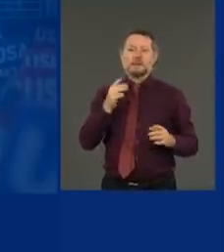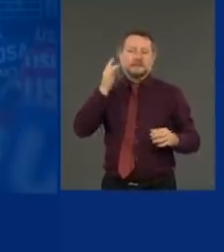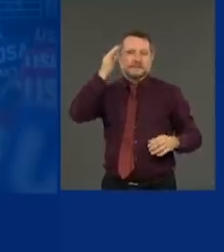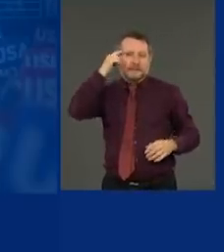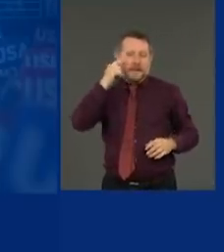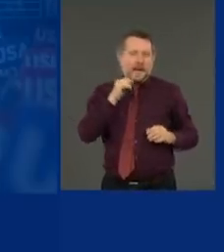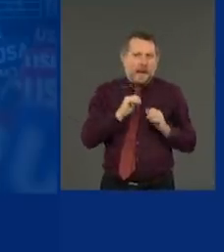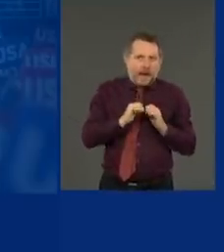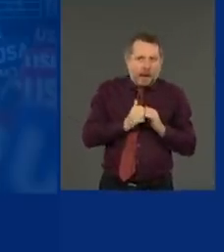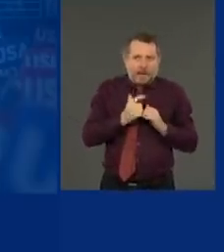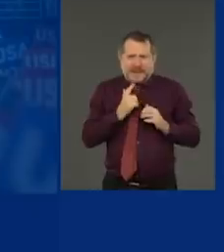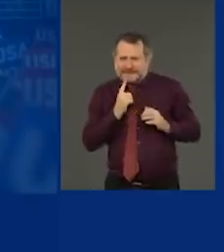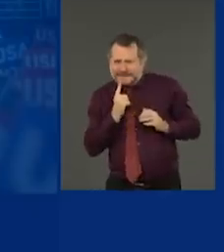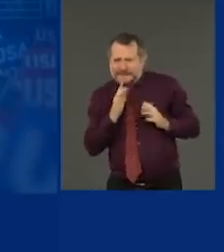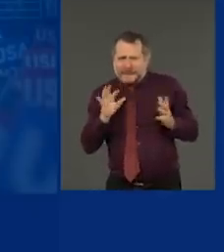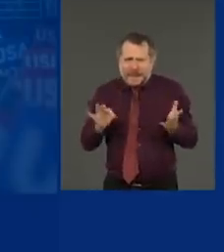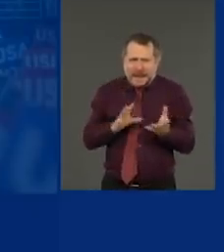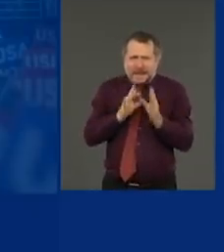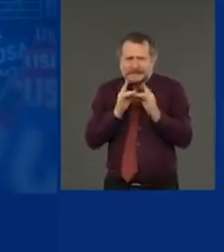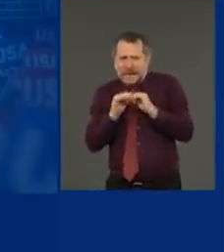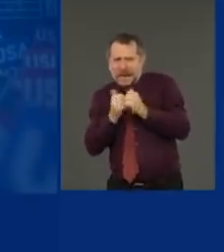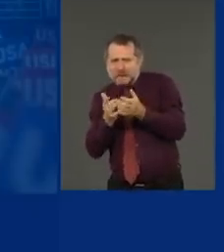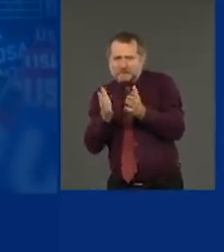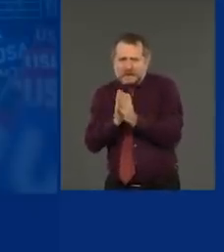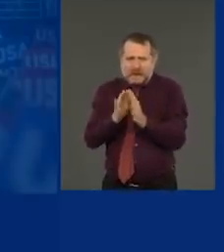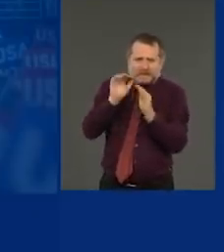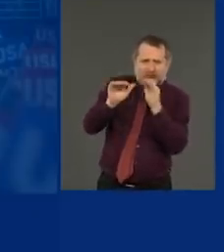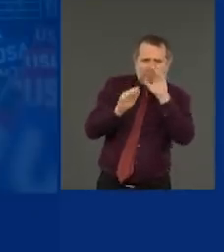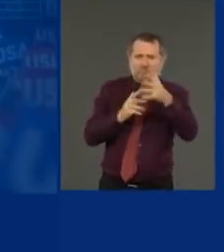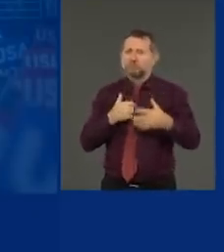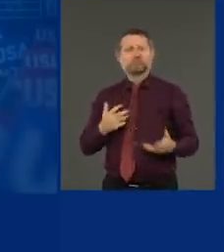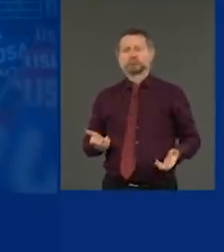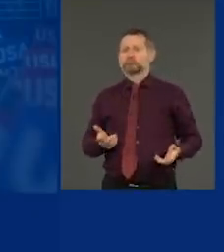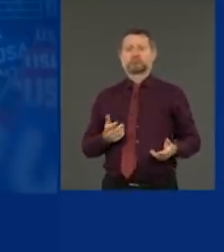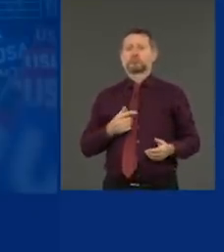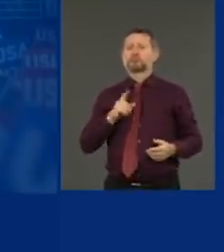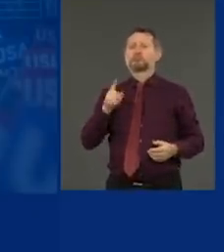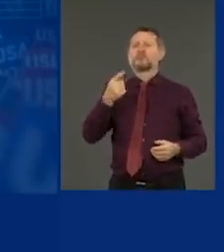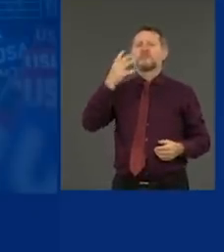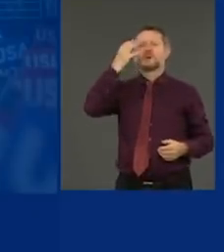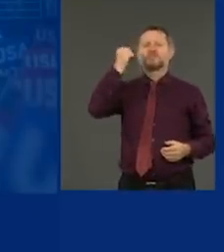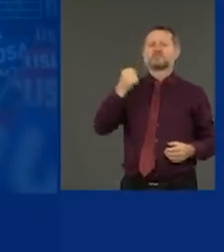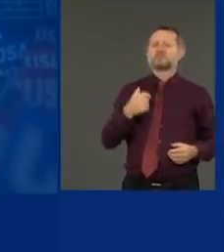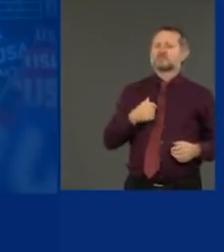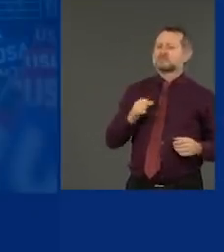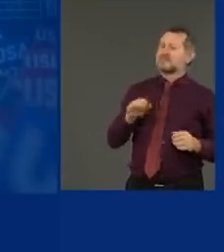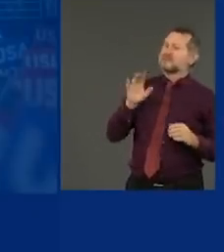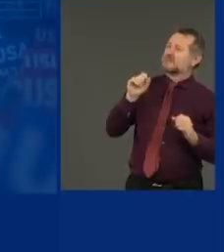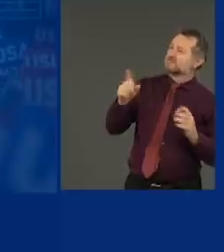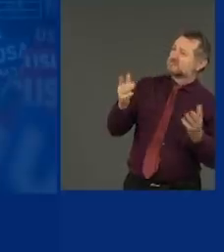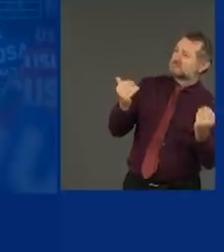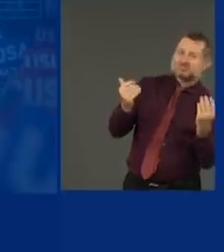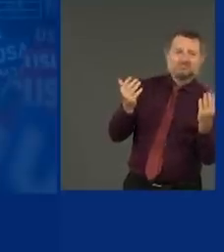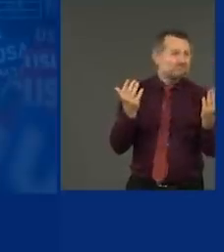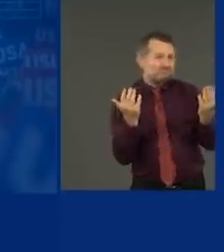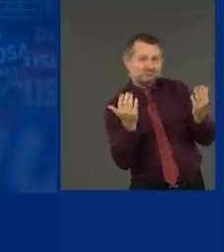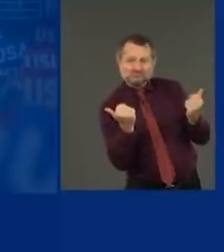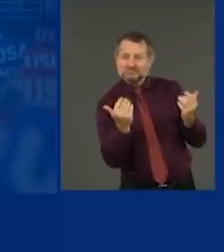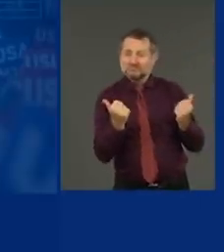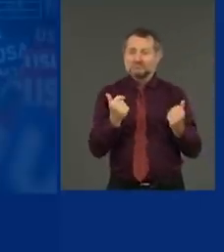premeditated. It was just common sense, and it was just spontaneous.